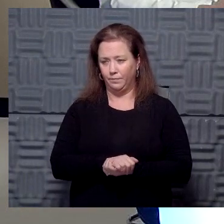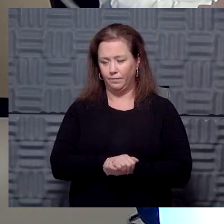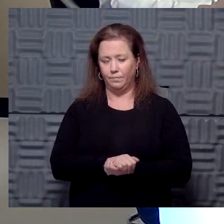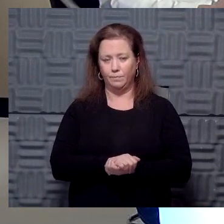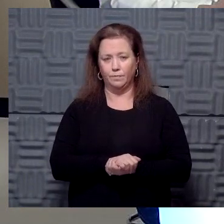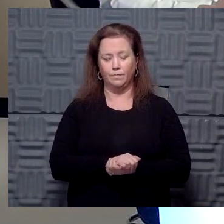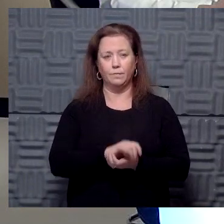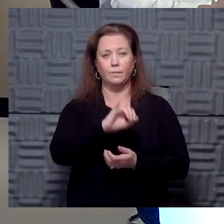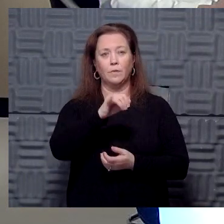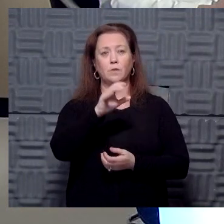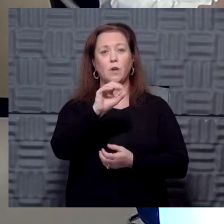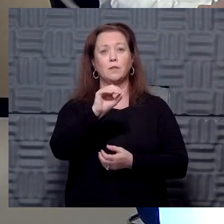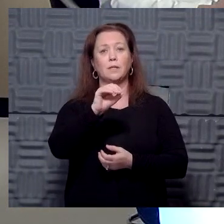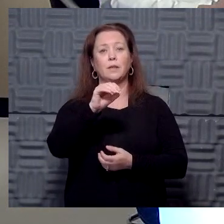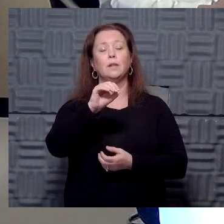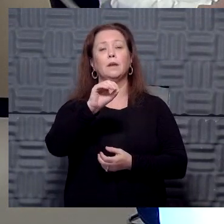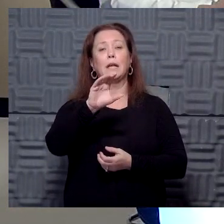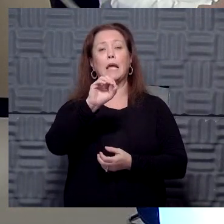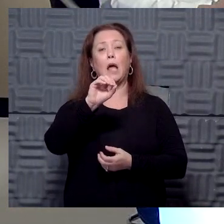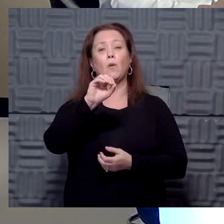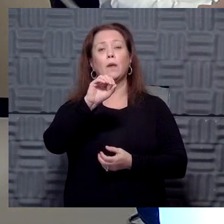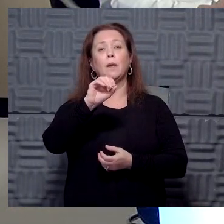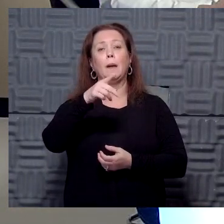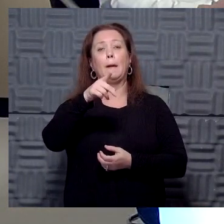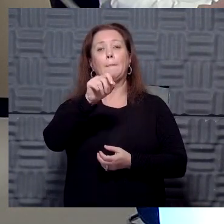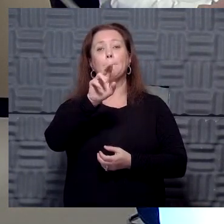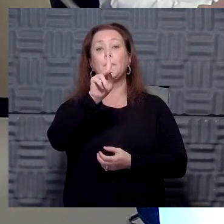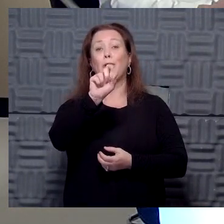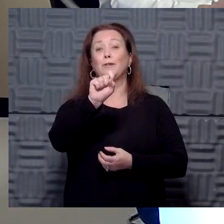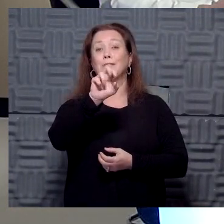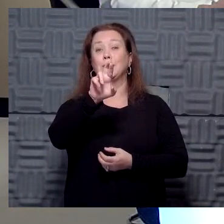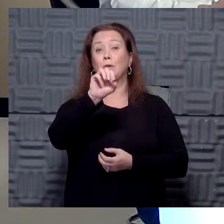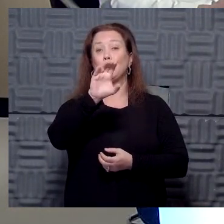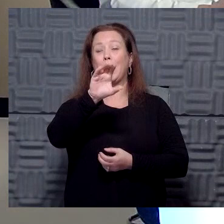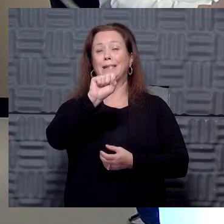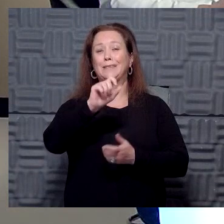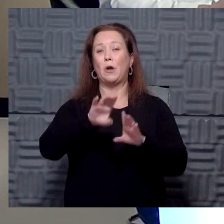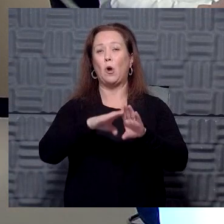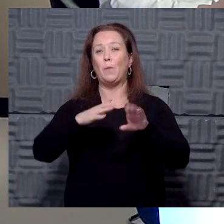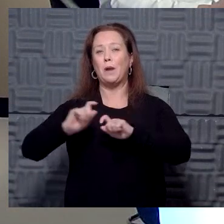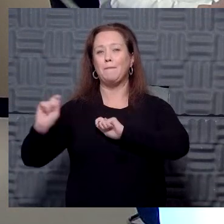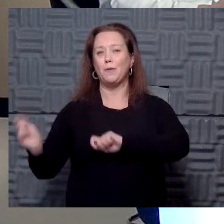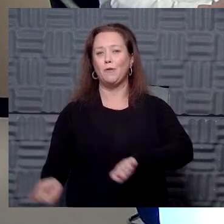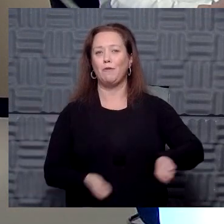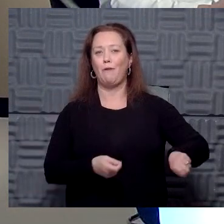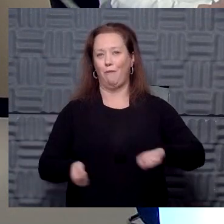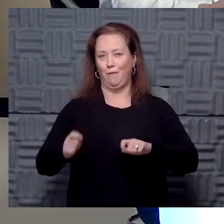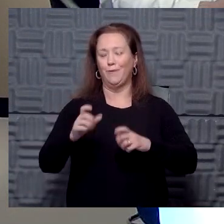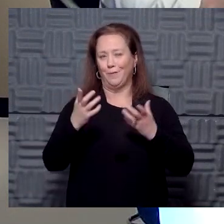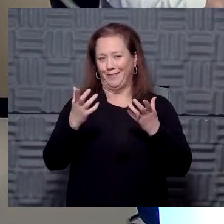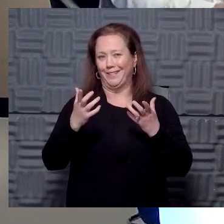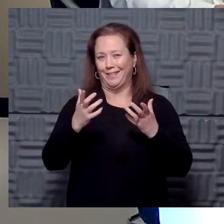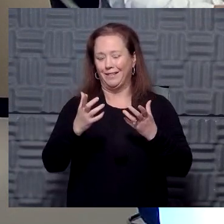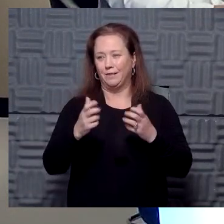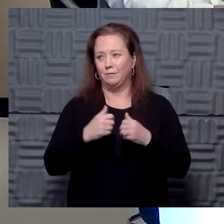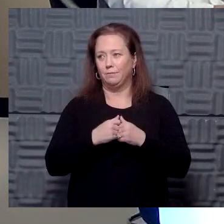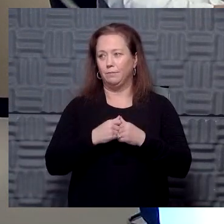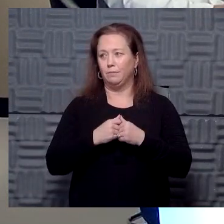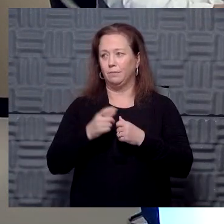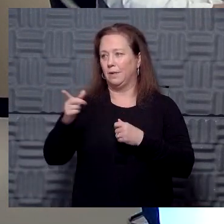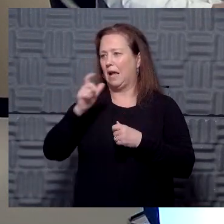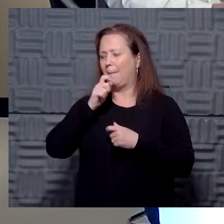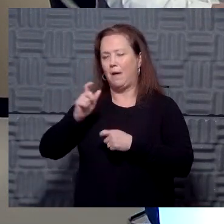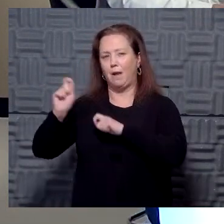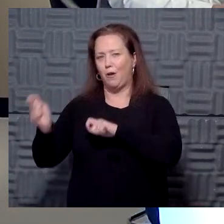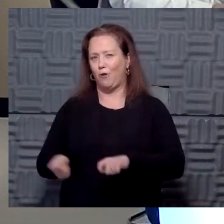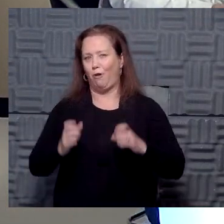This week, Johnson County Parks and Rec reopened some of their public golf courses. What would you make of that decision from a health perspective? I'm not a golfer.